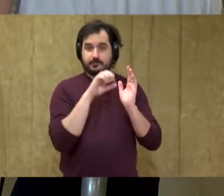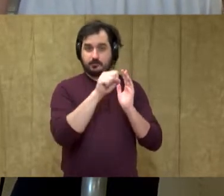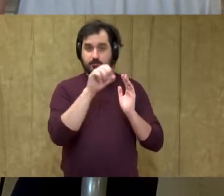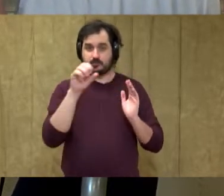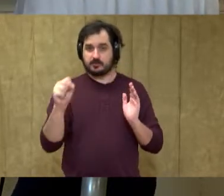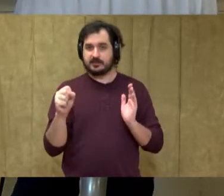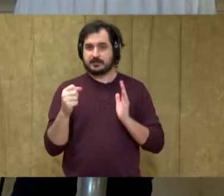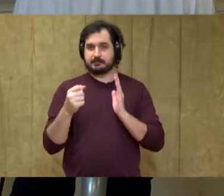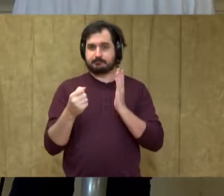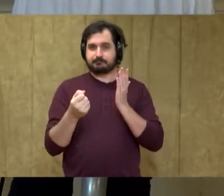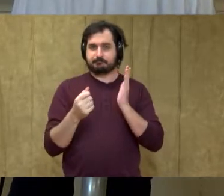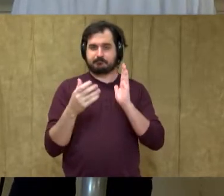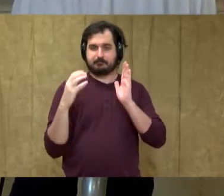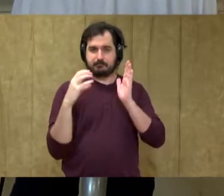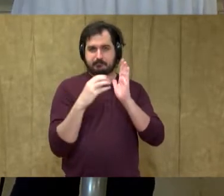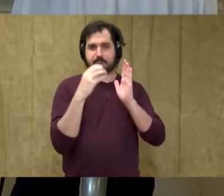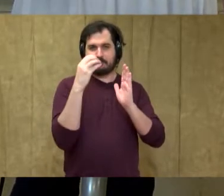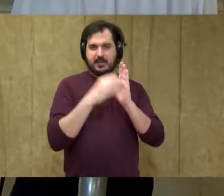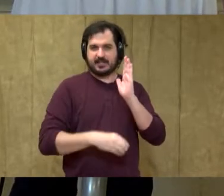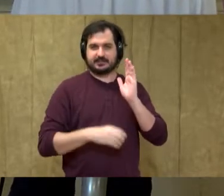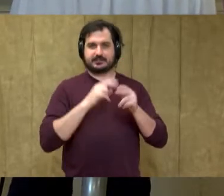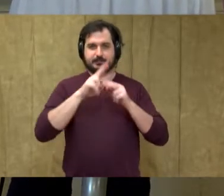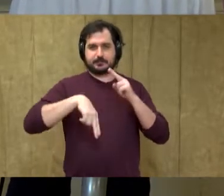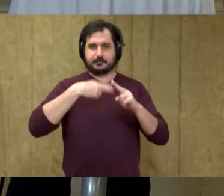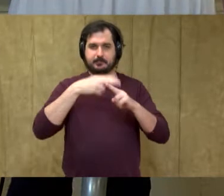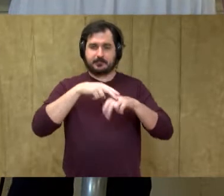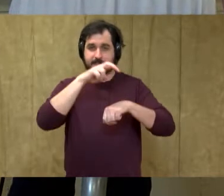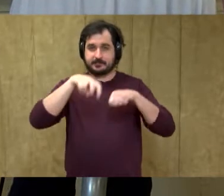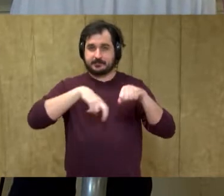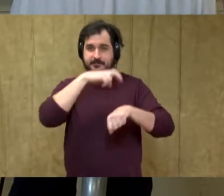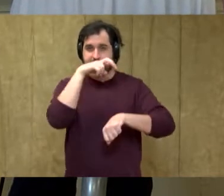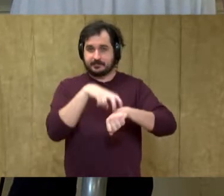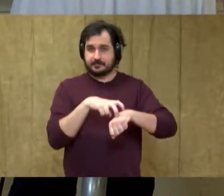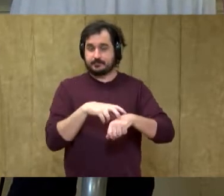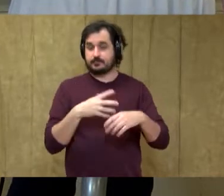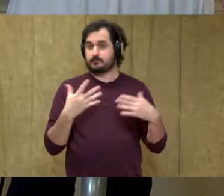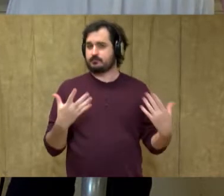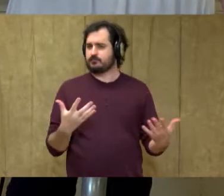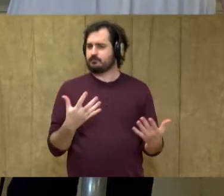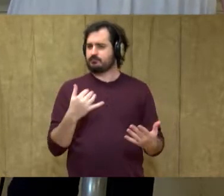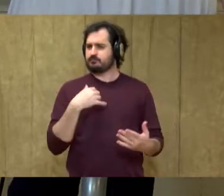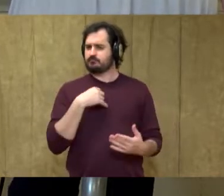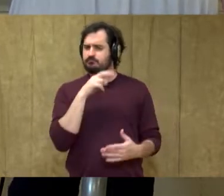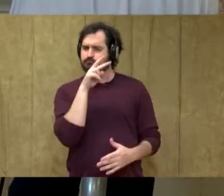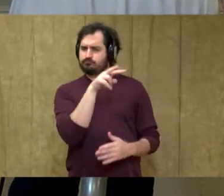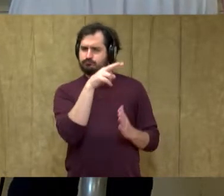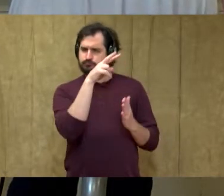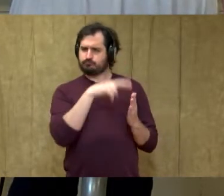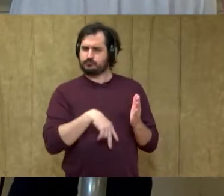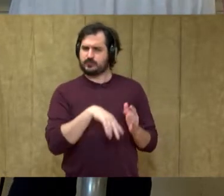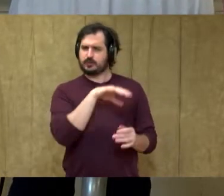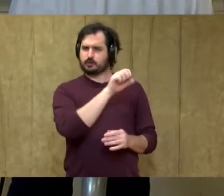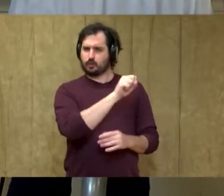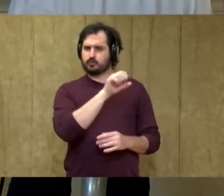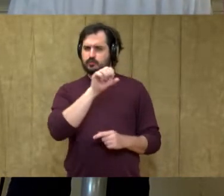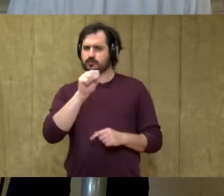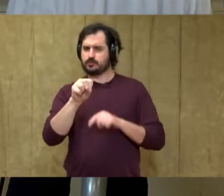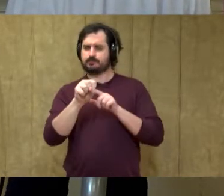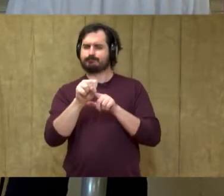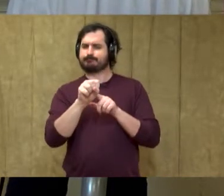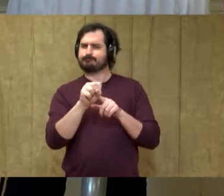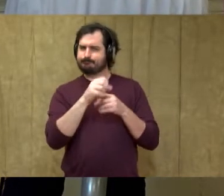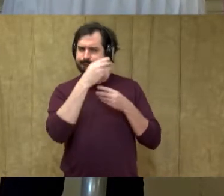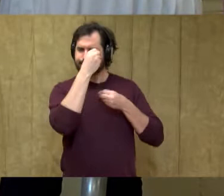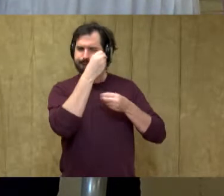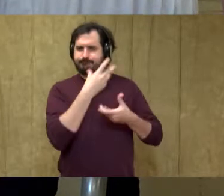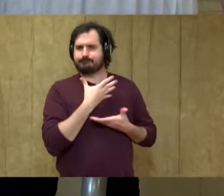potato. Social studies tells me that it might be about historical representation of a topic. And in this